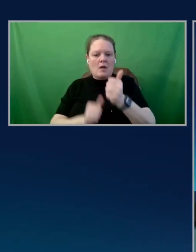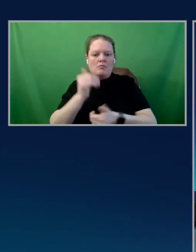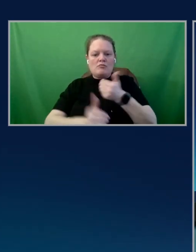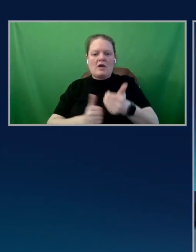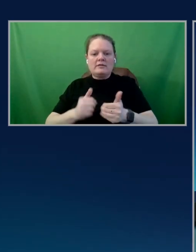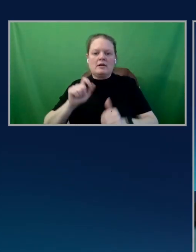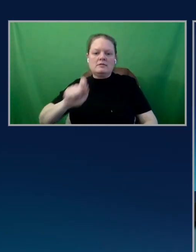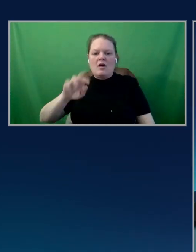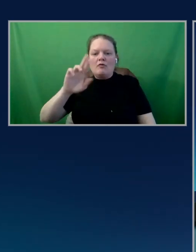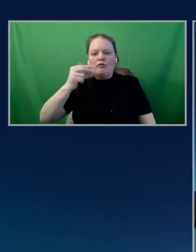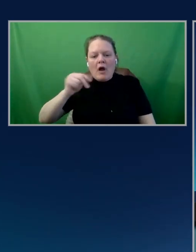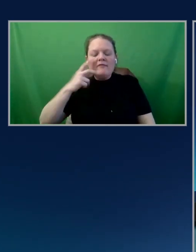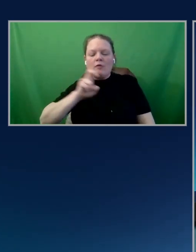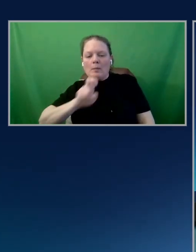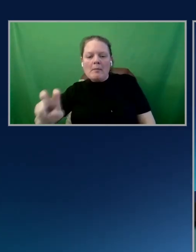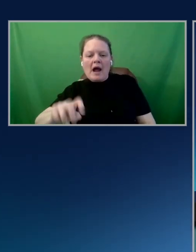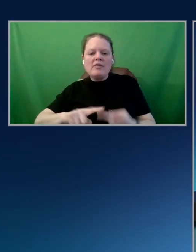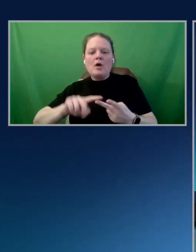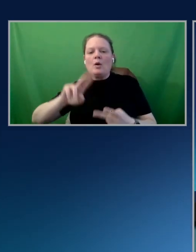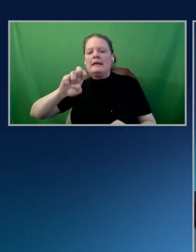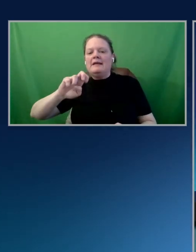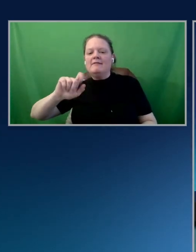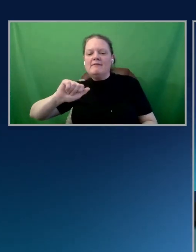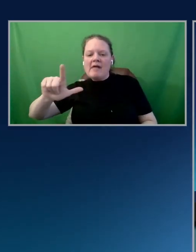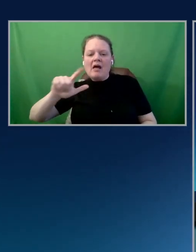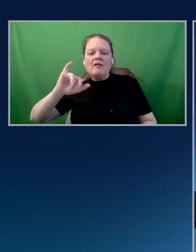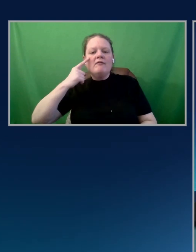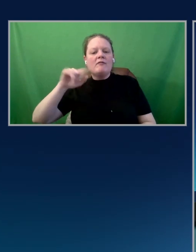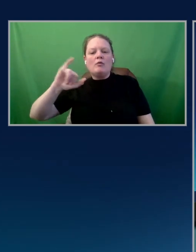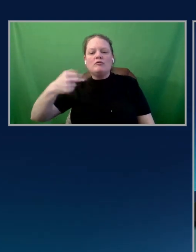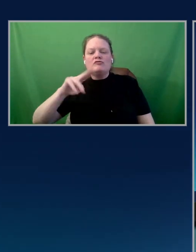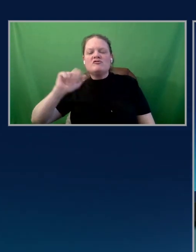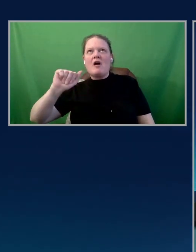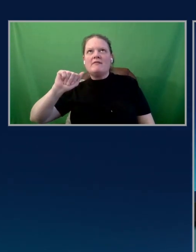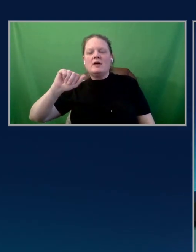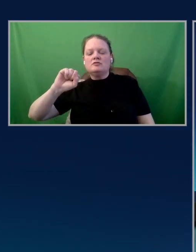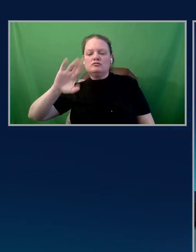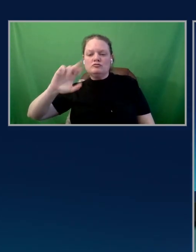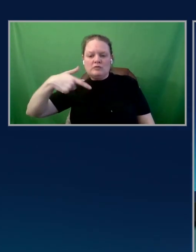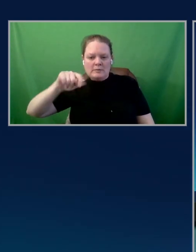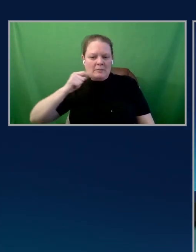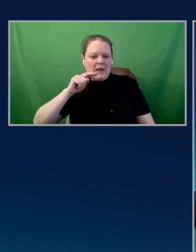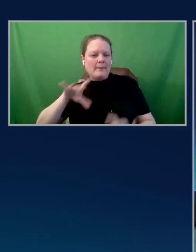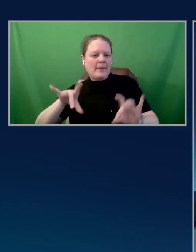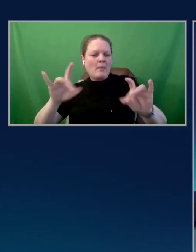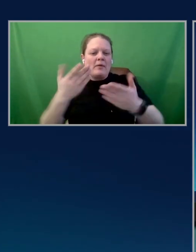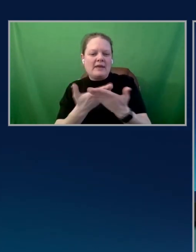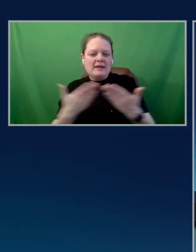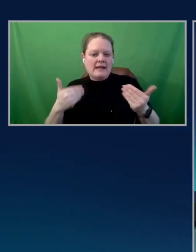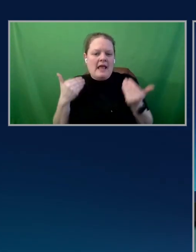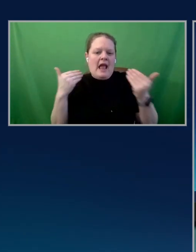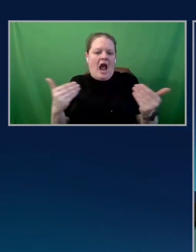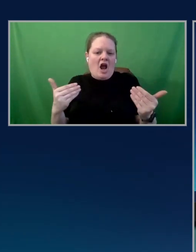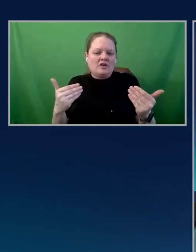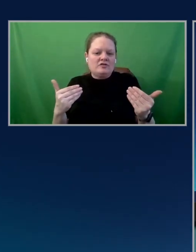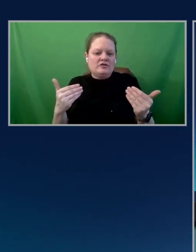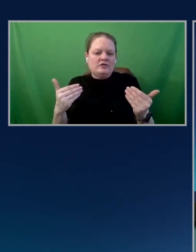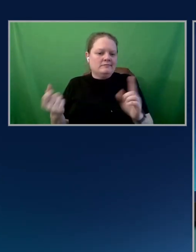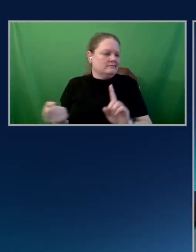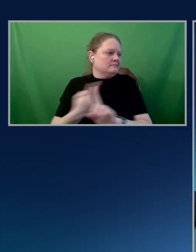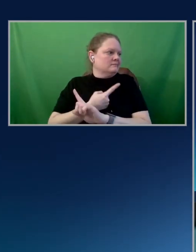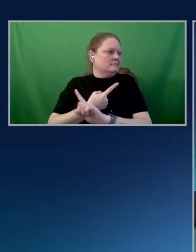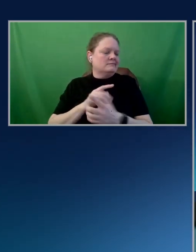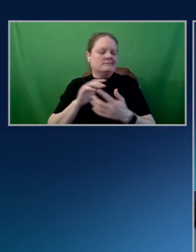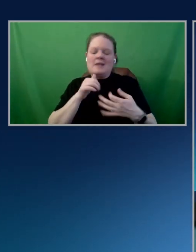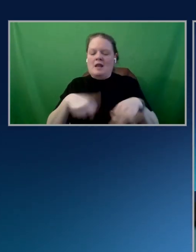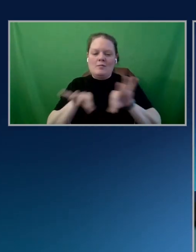or an eval in JavaScript, for example. It might pick up on things like that, right? Executing arbitrary code, stuff like that. I'm